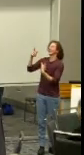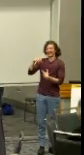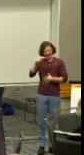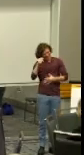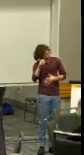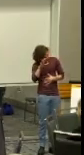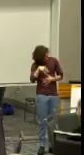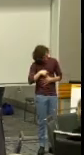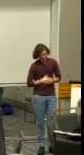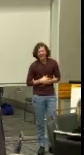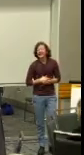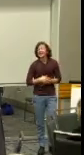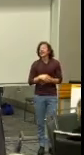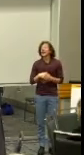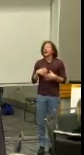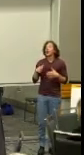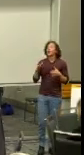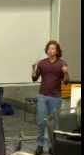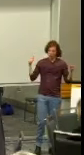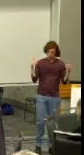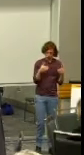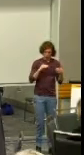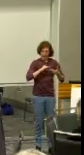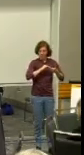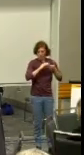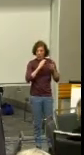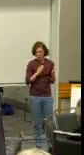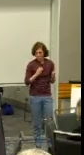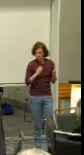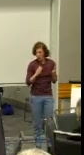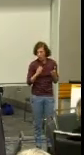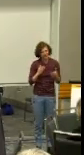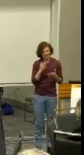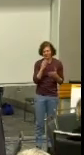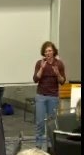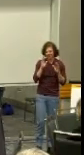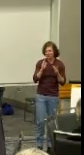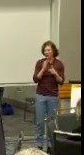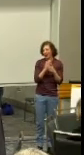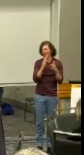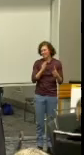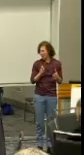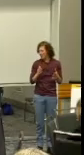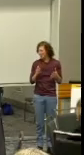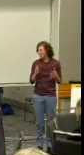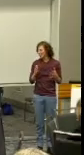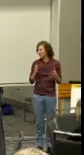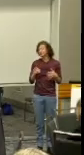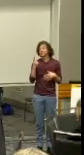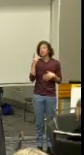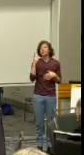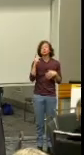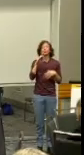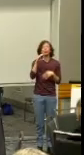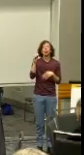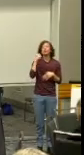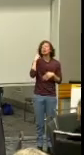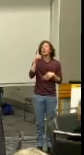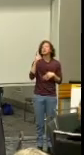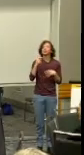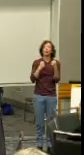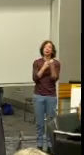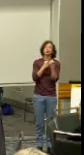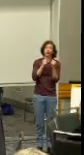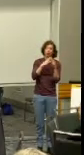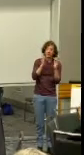But yeah, so going back to the partners, so we have some great partners. So we have a capacity building partner. So Corporation for Supportive Housing. We're on